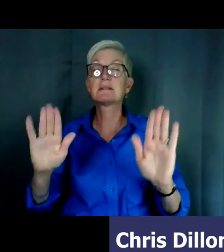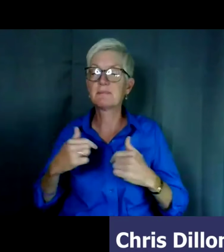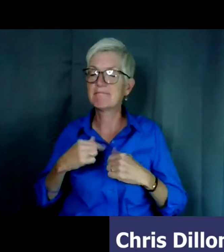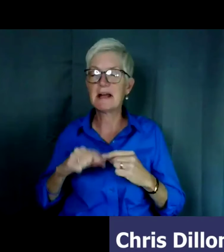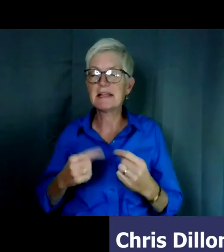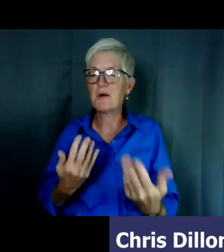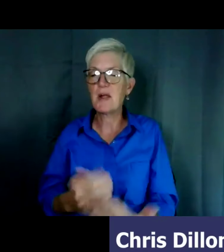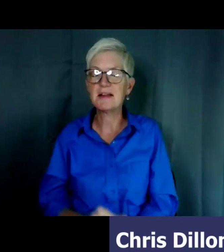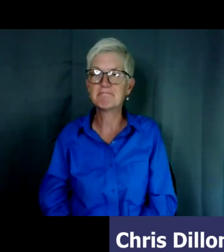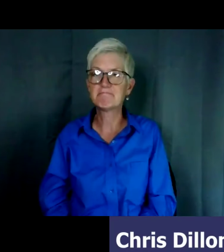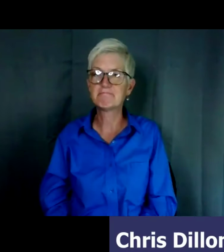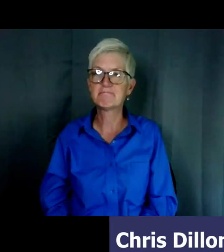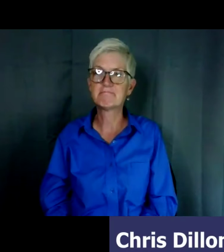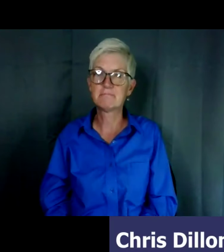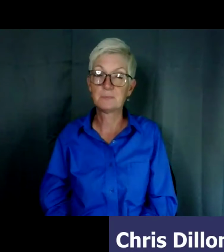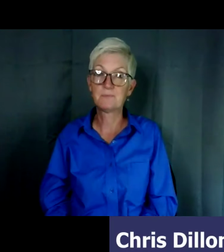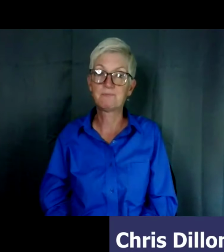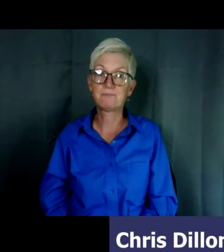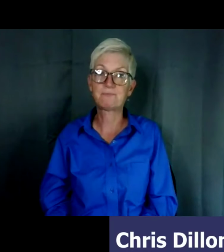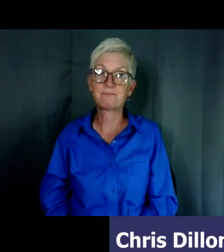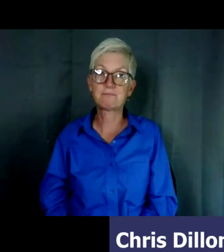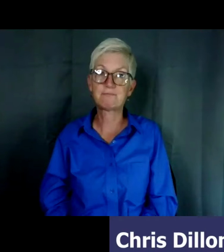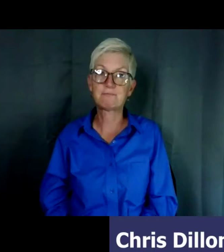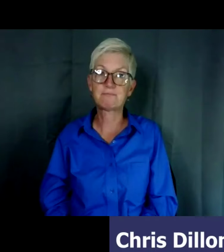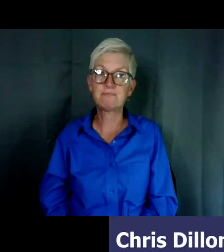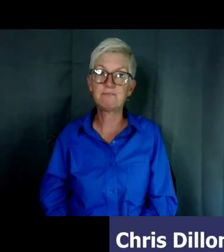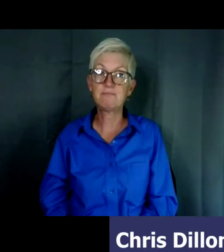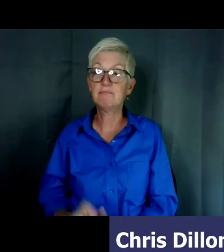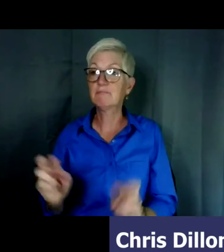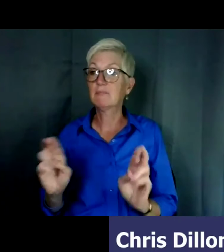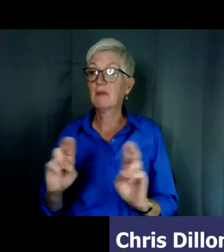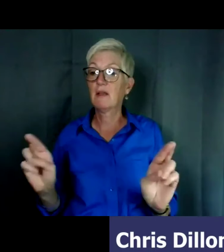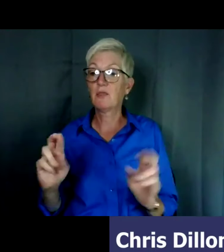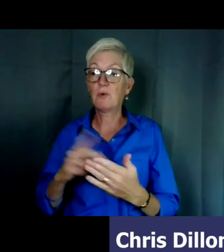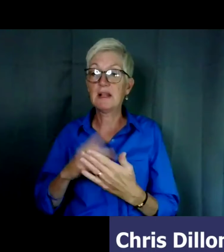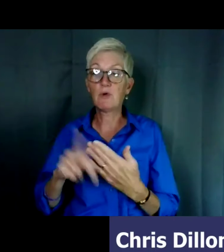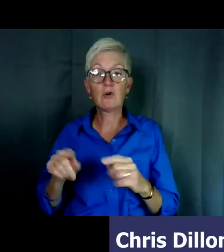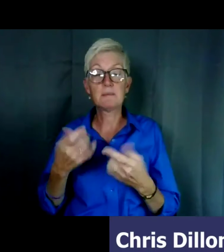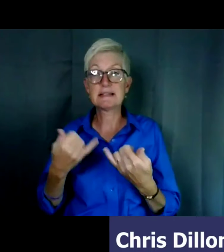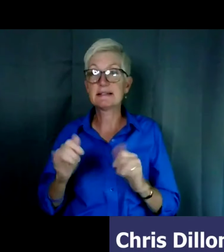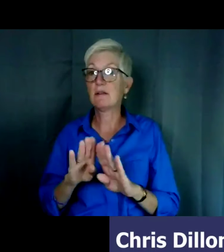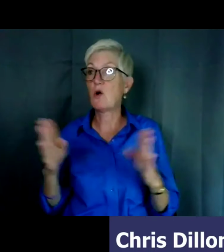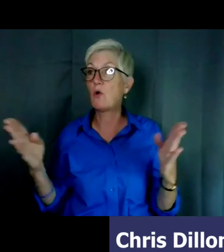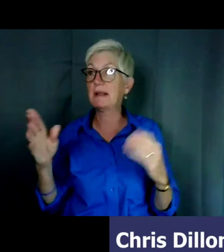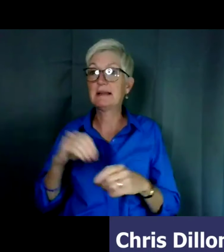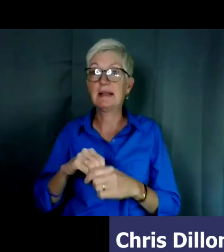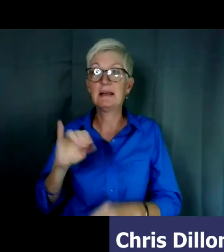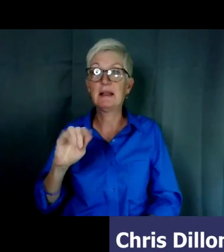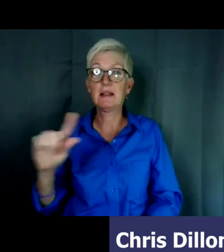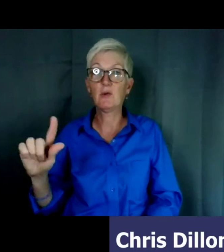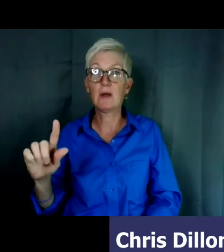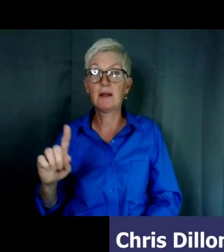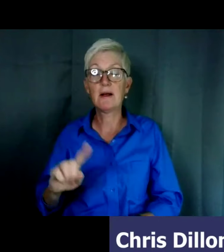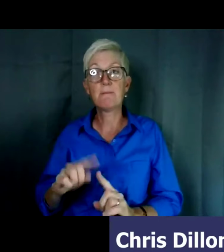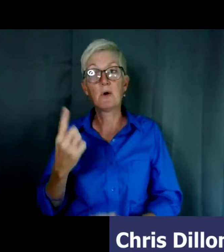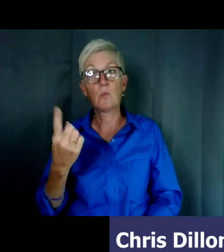happen. Other ones, the READY program is still open across the state of Illinois. The one thing